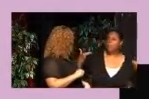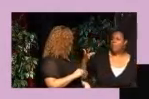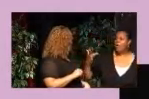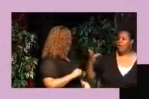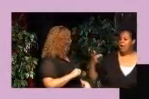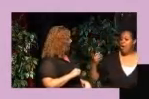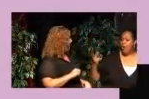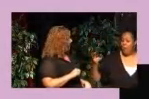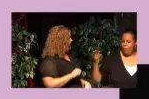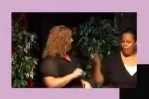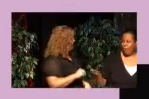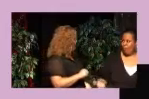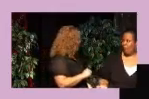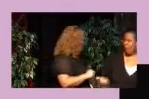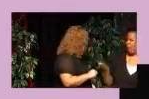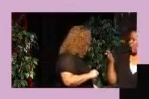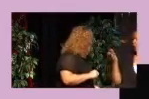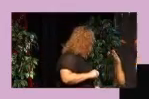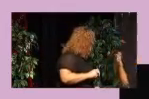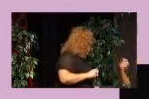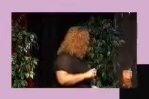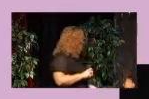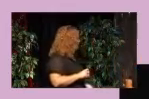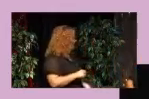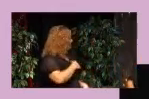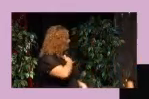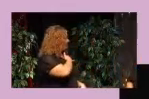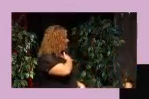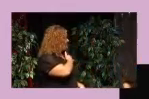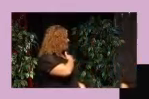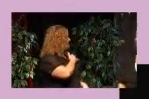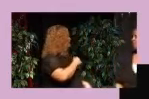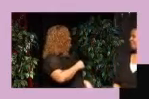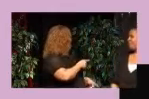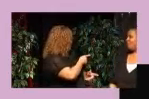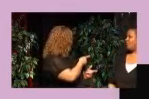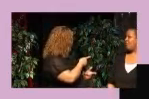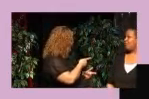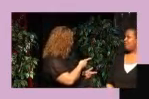It's you! It's Maya Dean! You've come back!